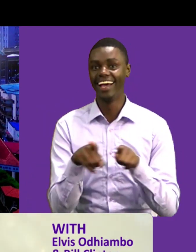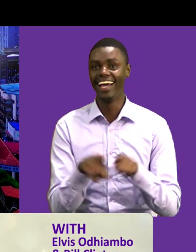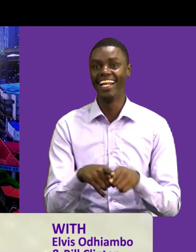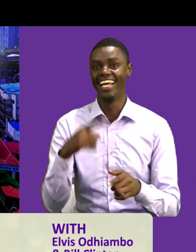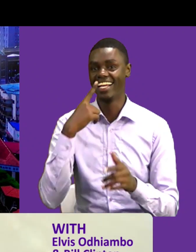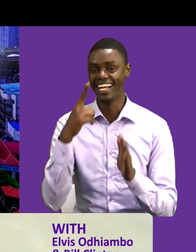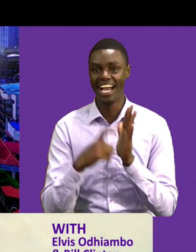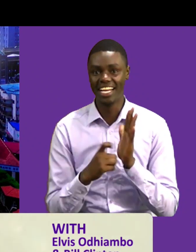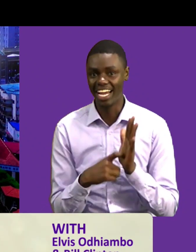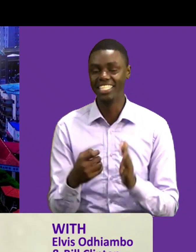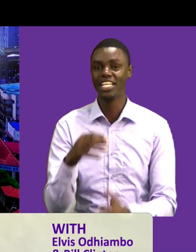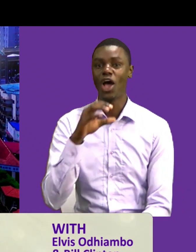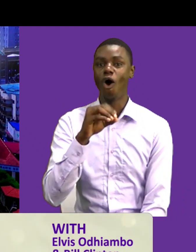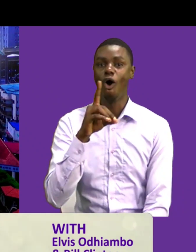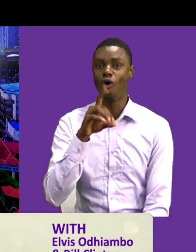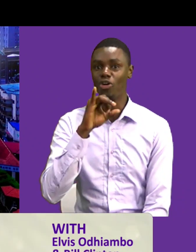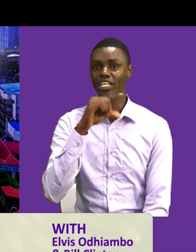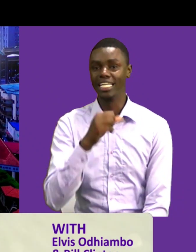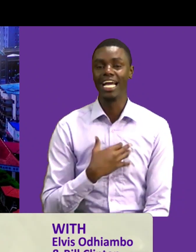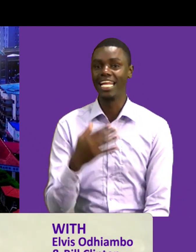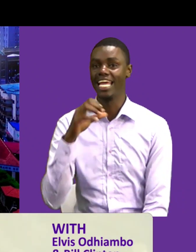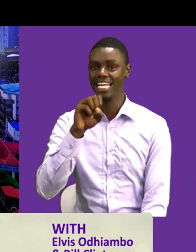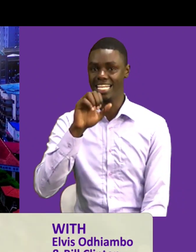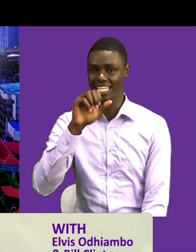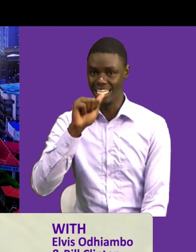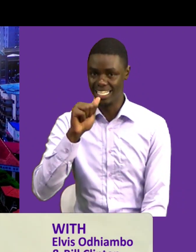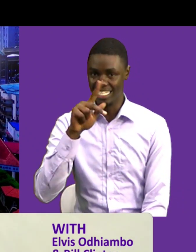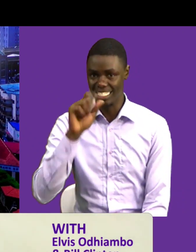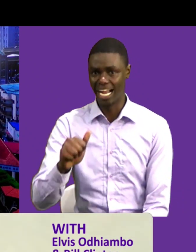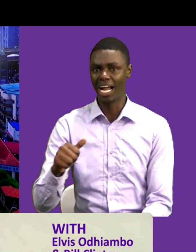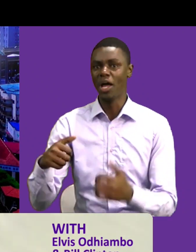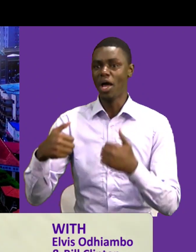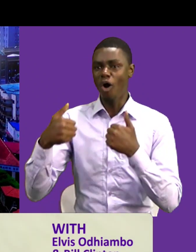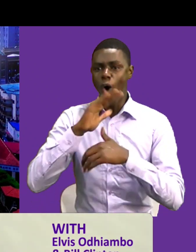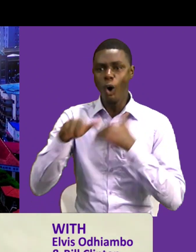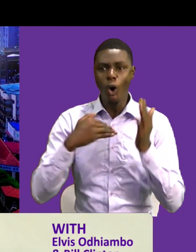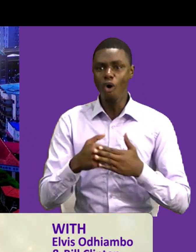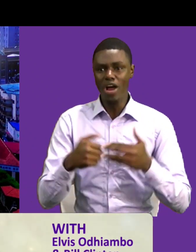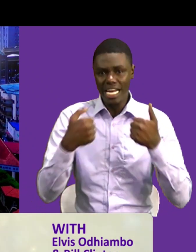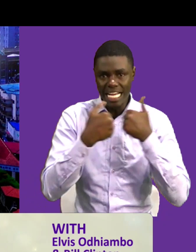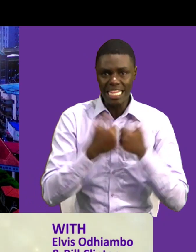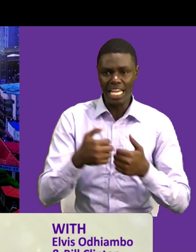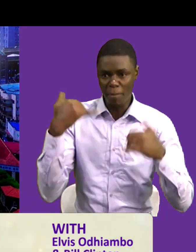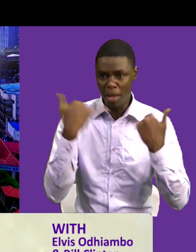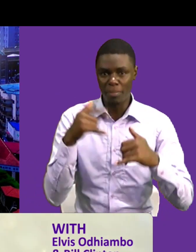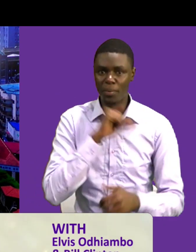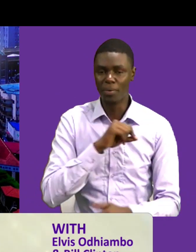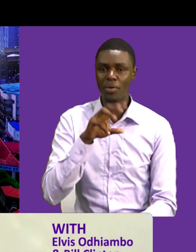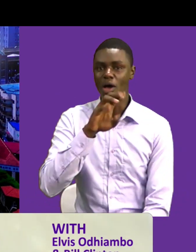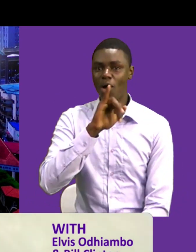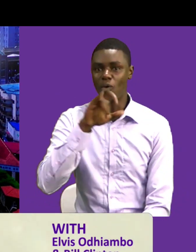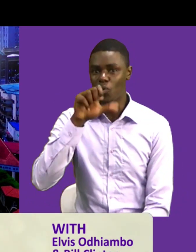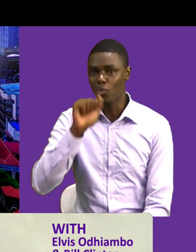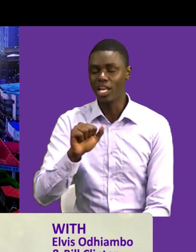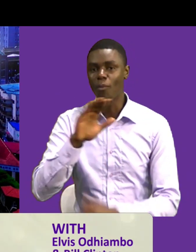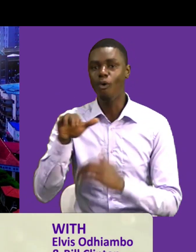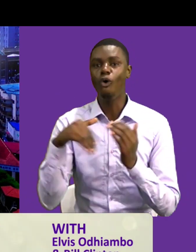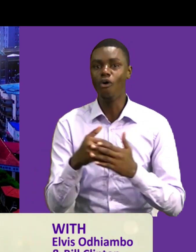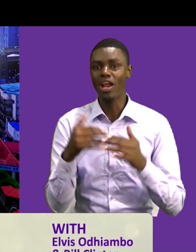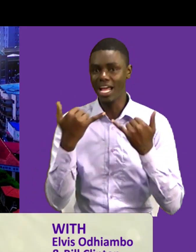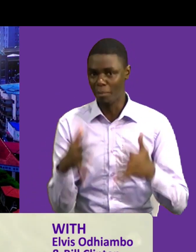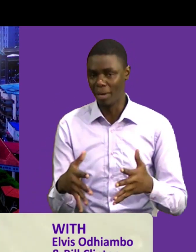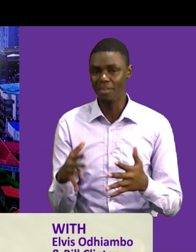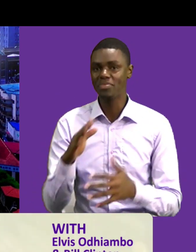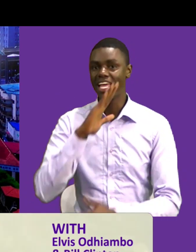Rice, Martin Odegaard and Bukayo Saka have been playing all the games. William Saliba, those players,